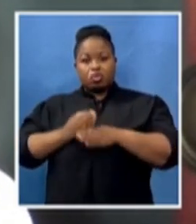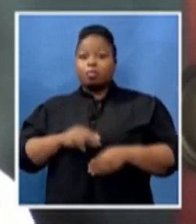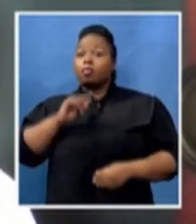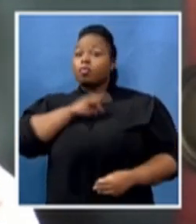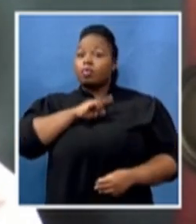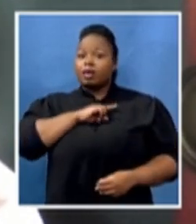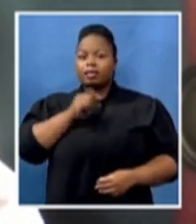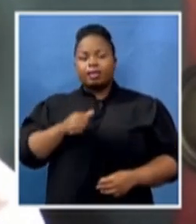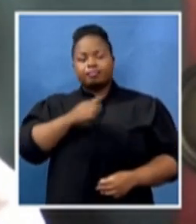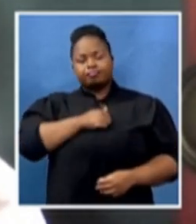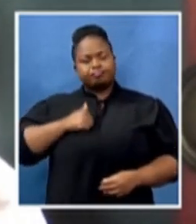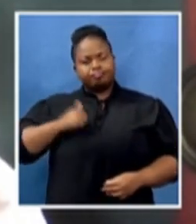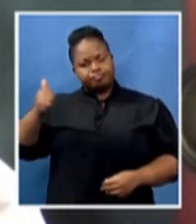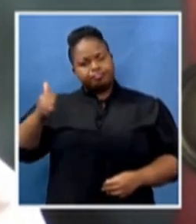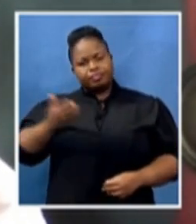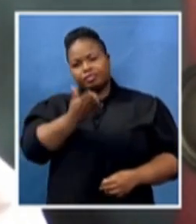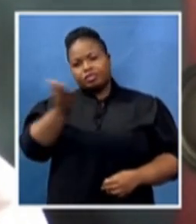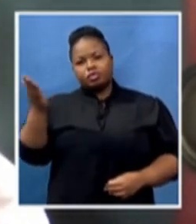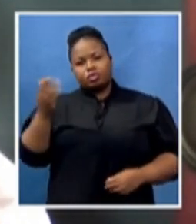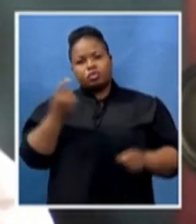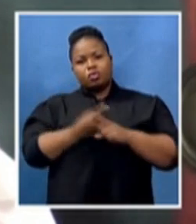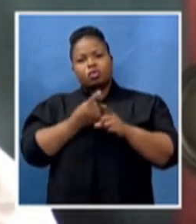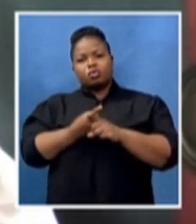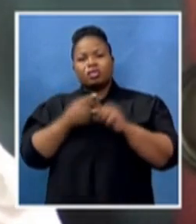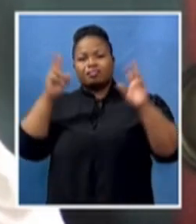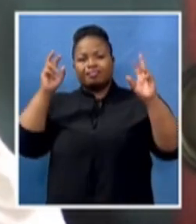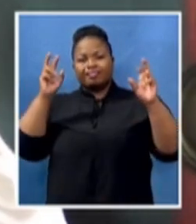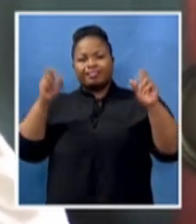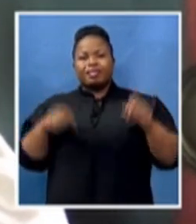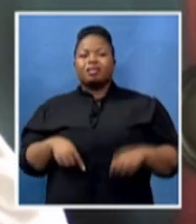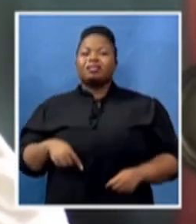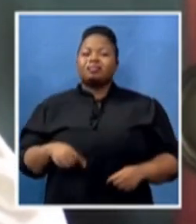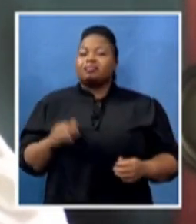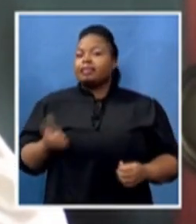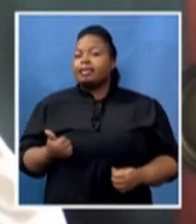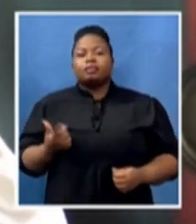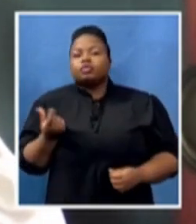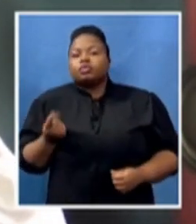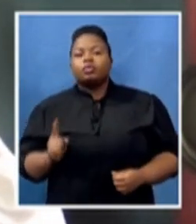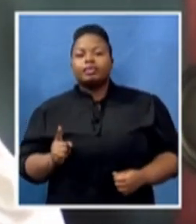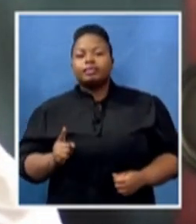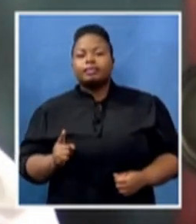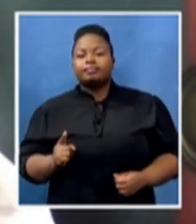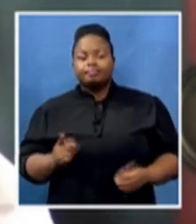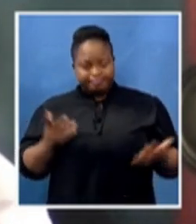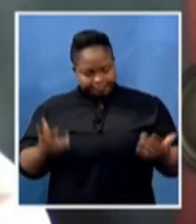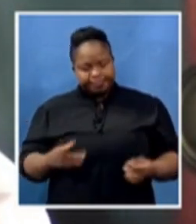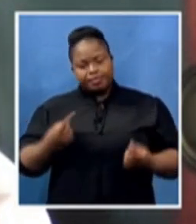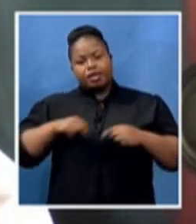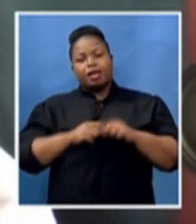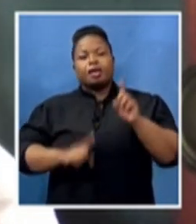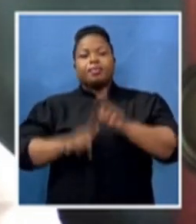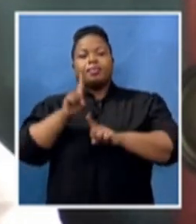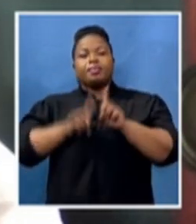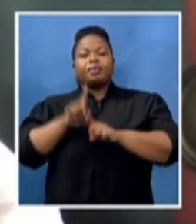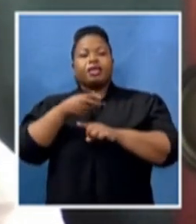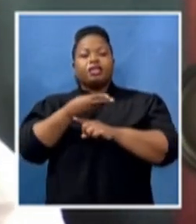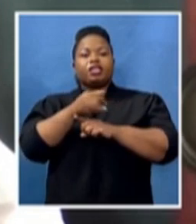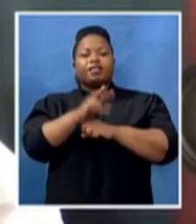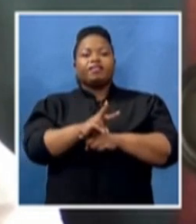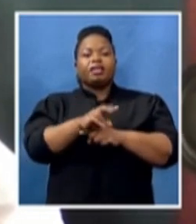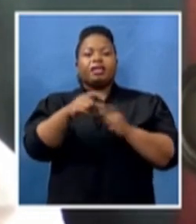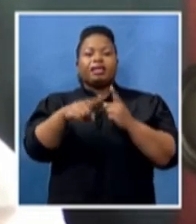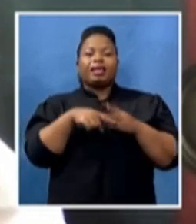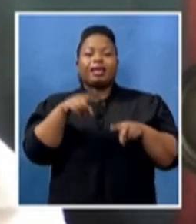famous call, what is to be done? Our success in combating the HIV/AIDS pandemic in the 2000s taught us